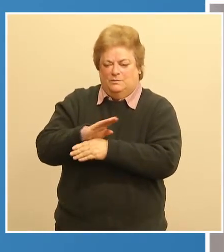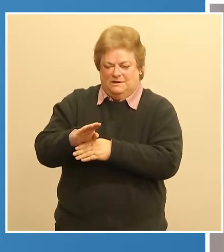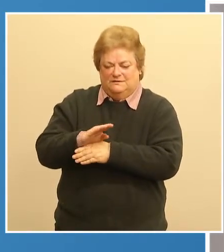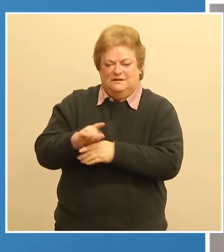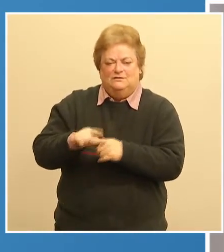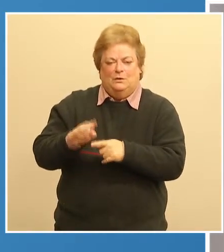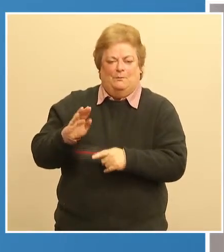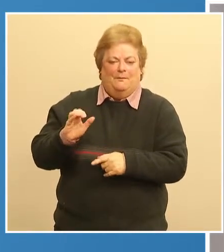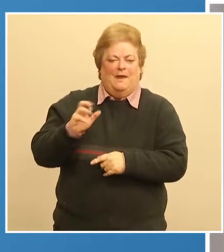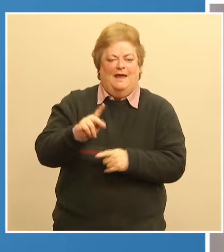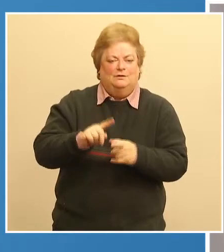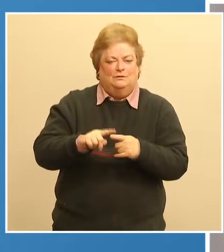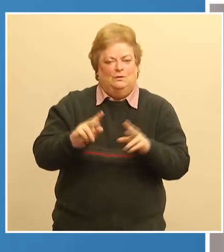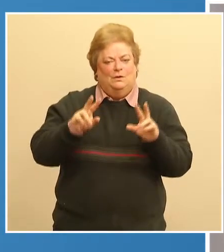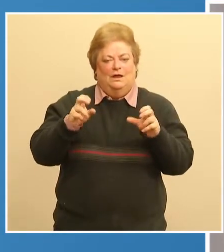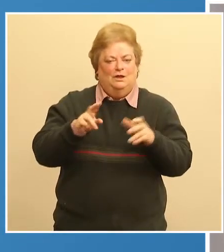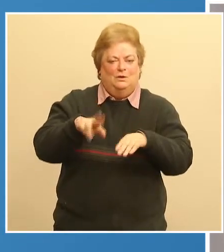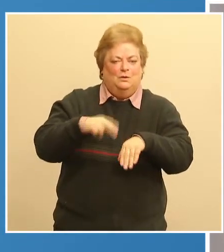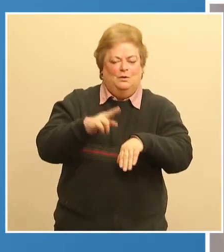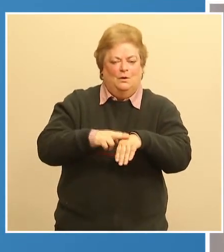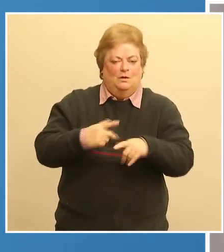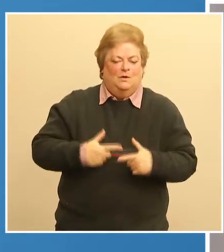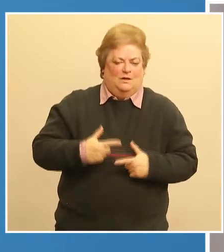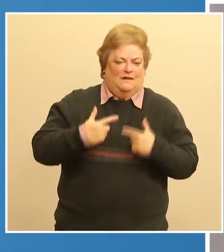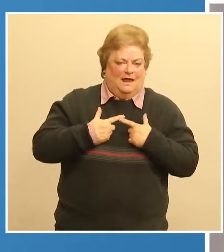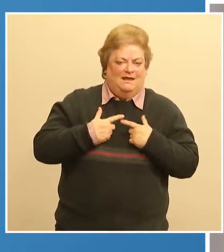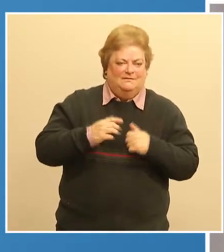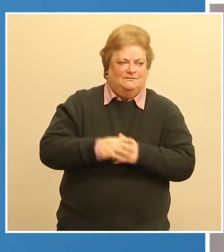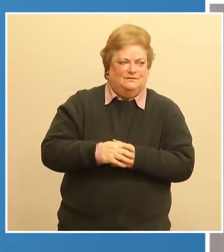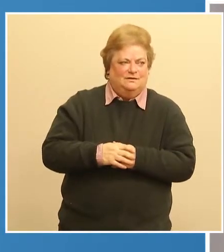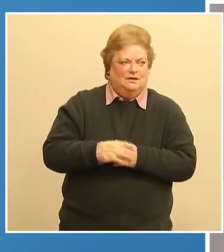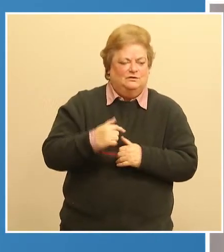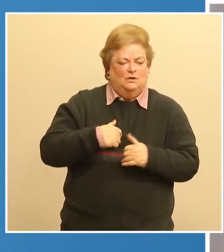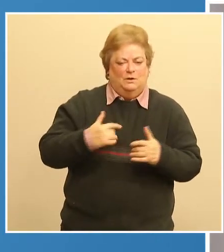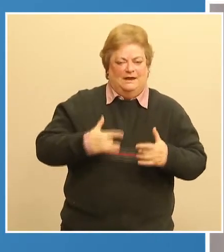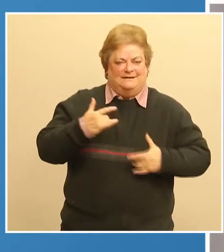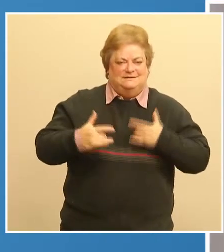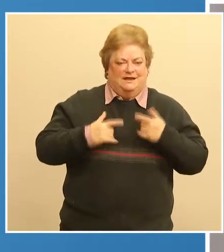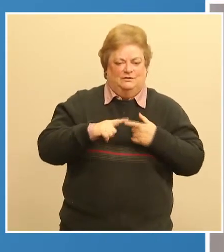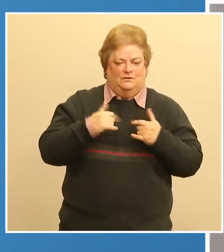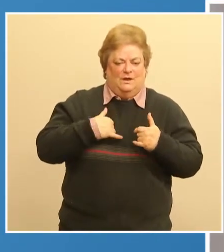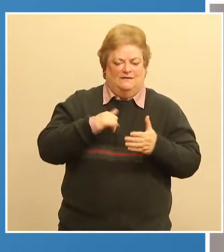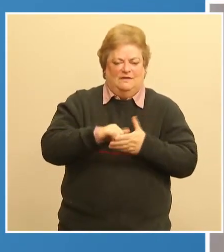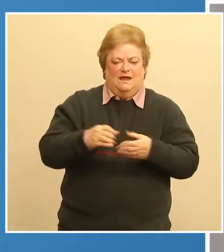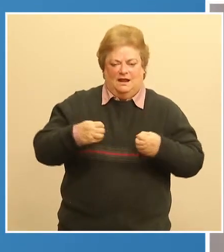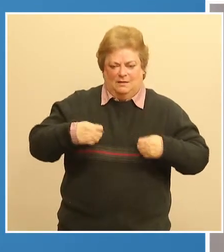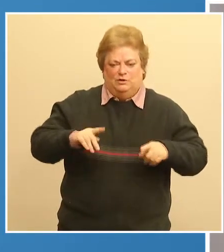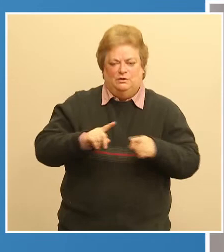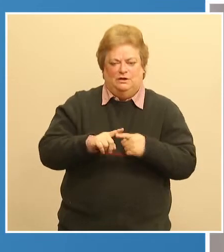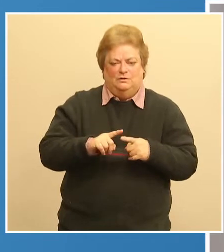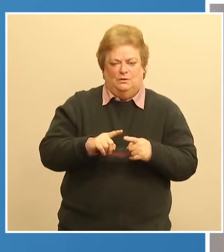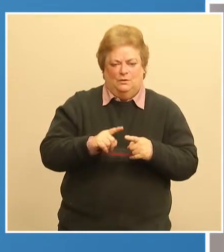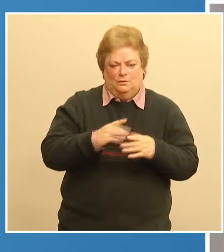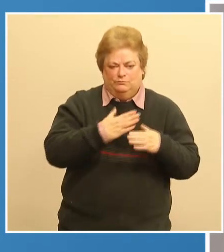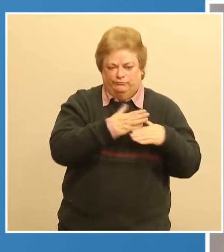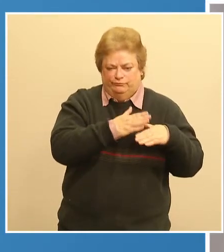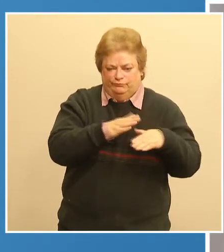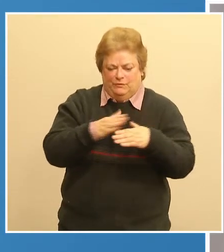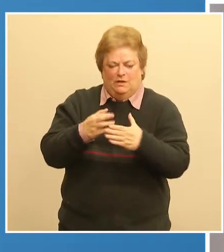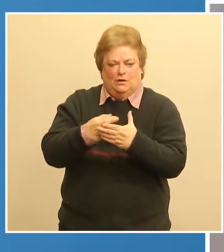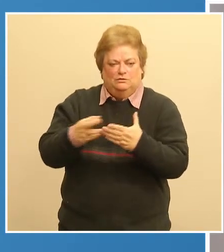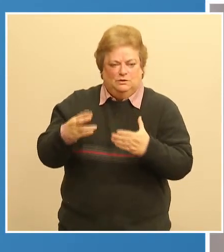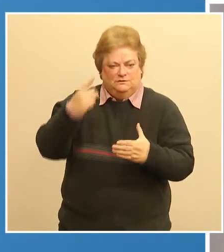way of life. Those resources it's very exciting to have the opportunity to deploy resources on behalf of Lincoln's